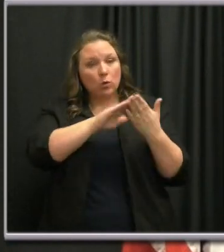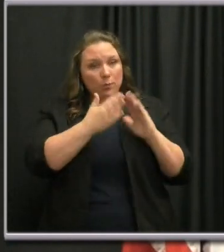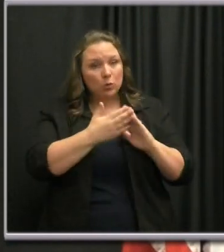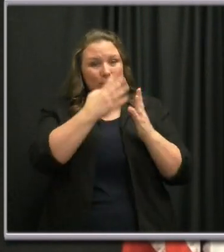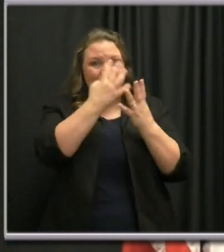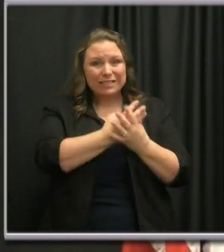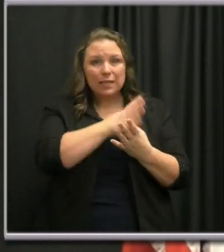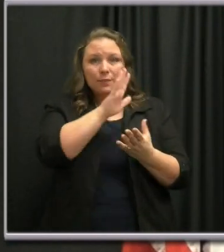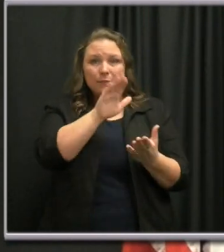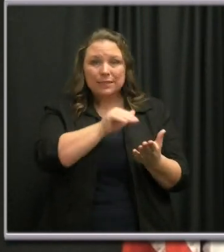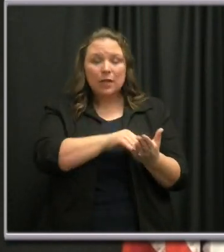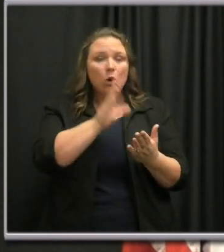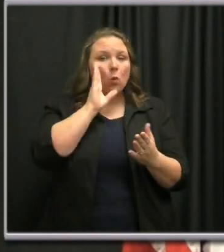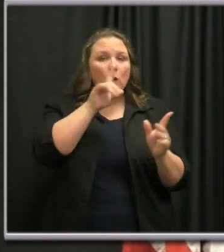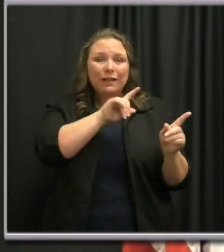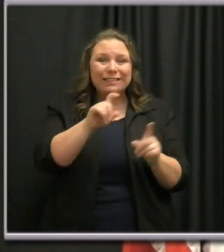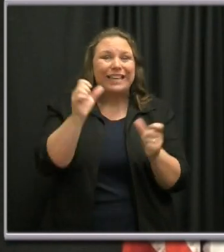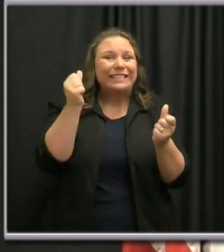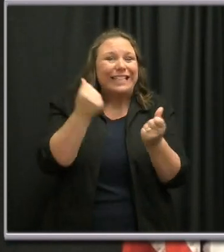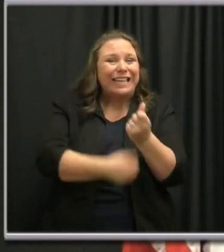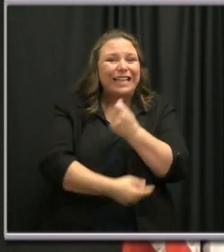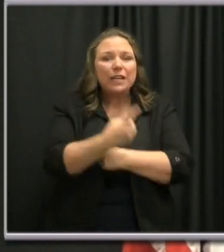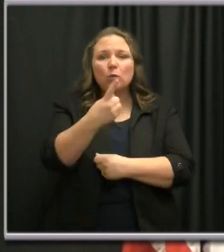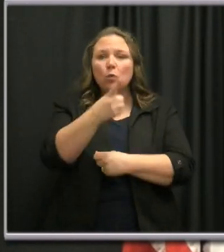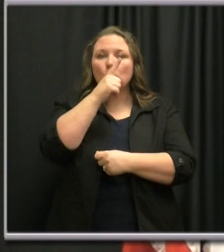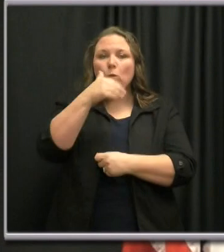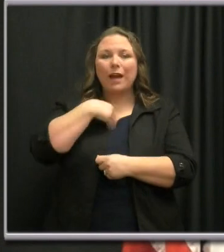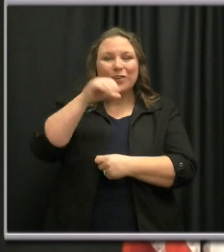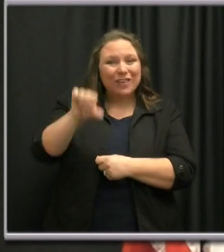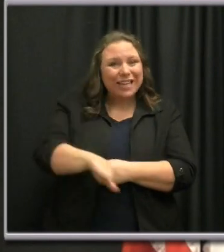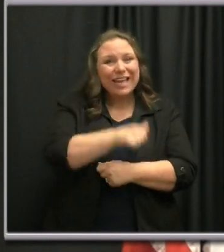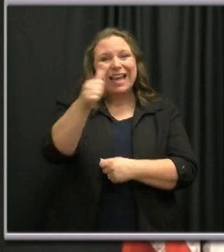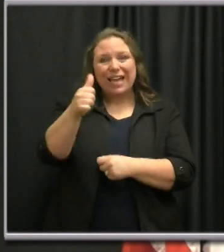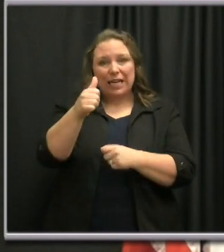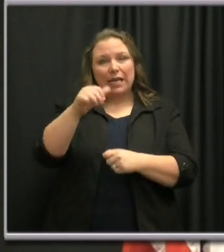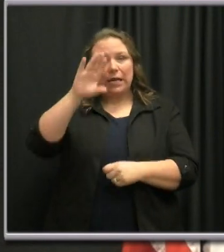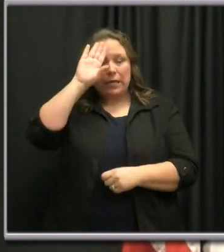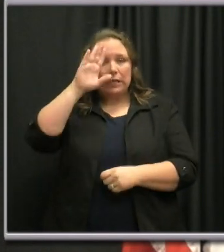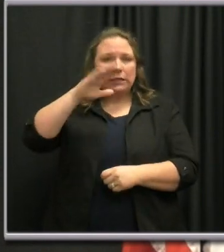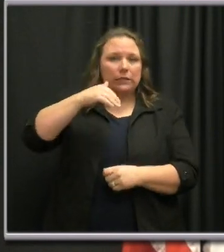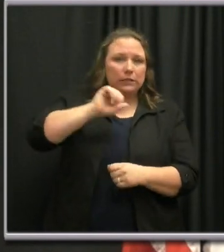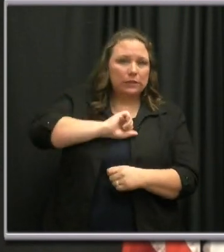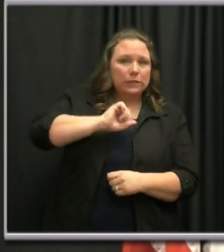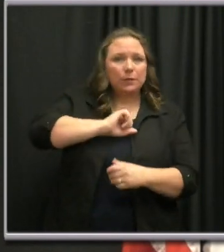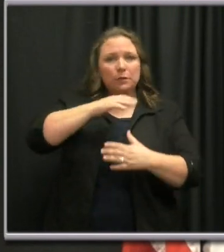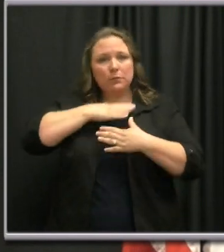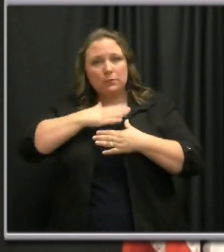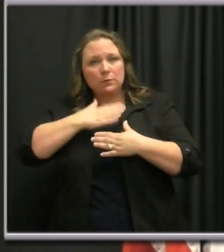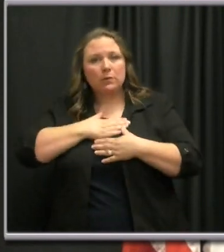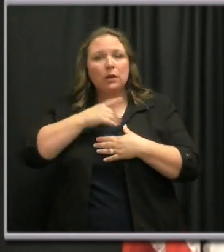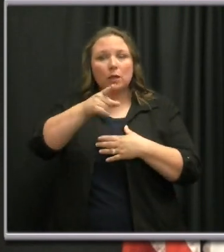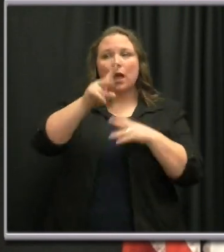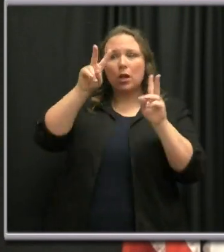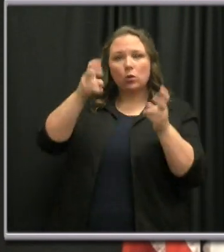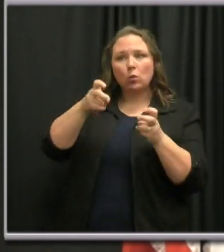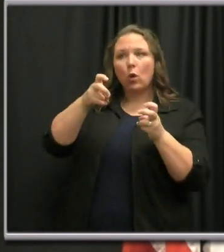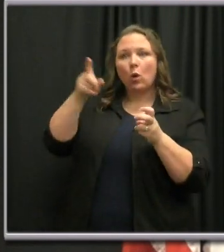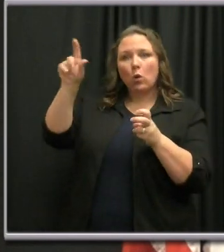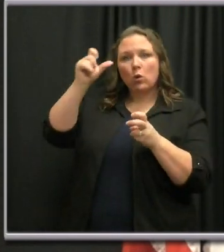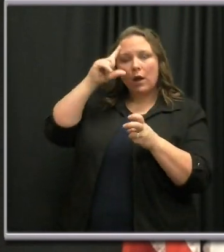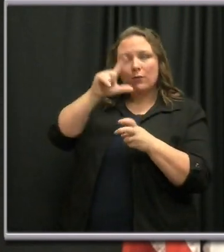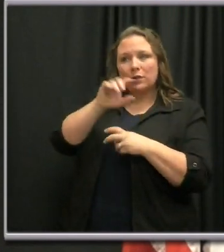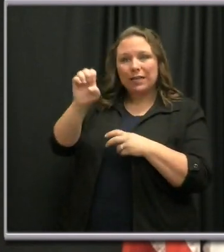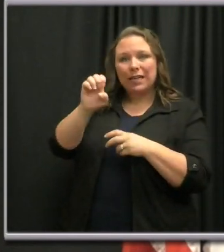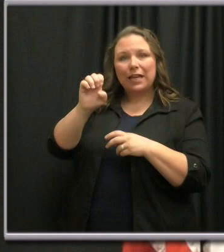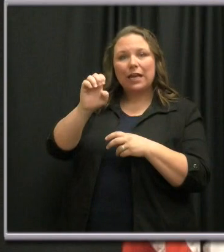test anyone that has any of the symptoms that you mentioned. In that article you described where you quote Governor Lee, Commissioner